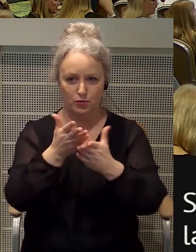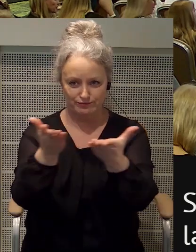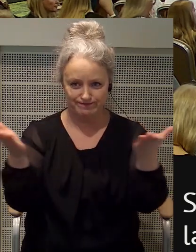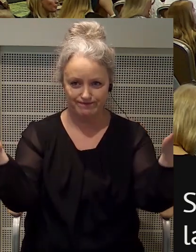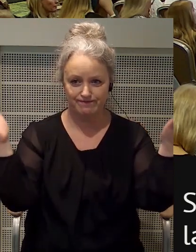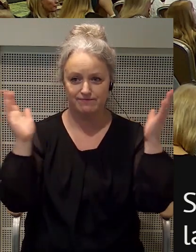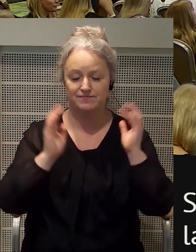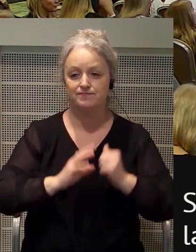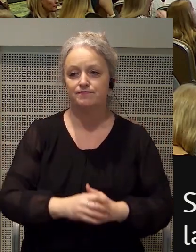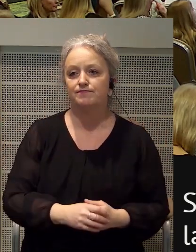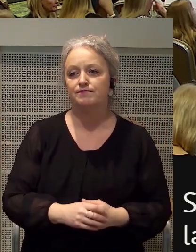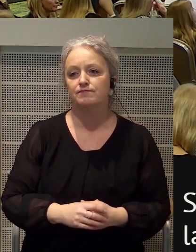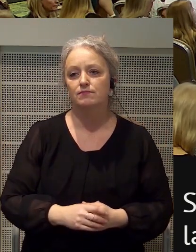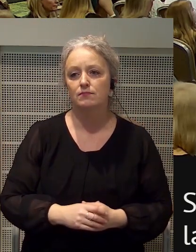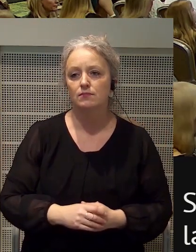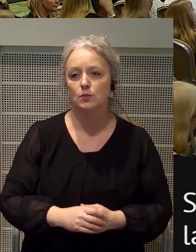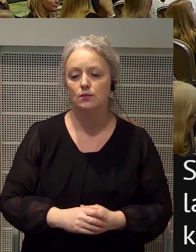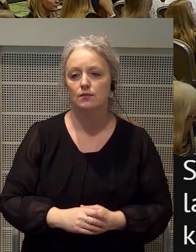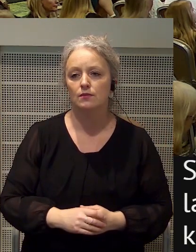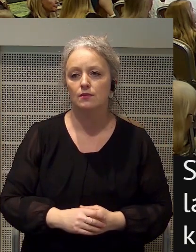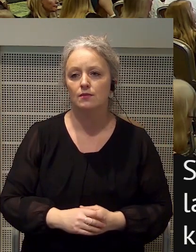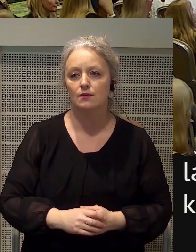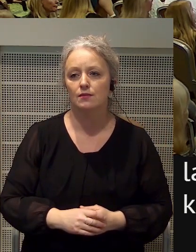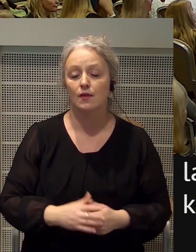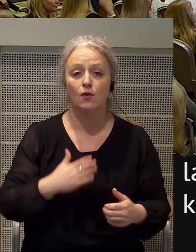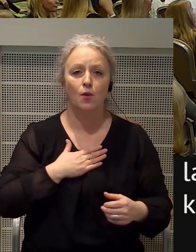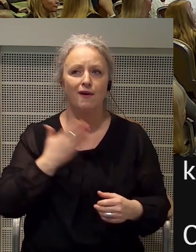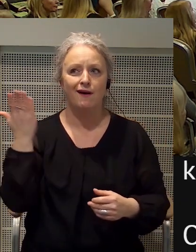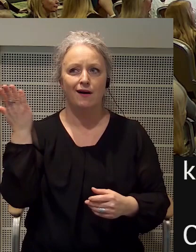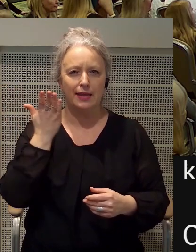hope you can hear me well.